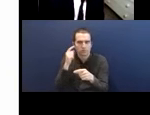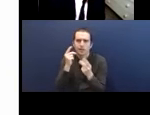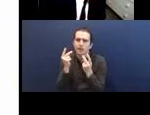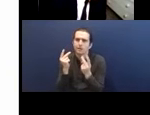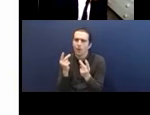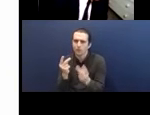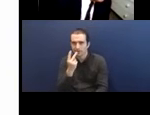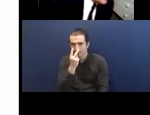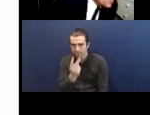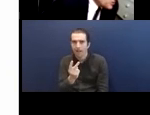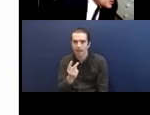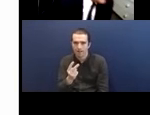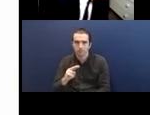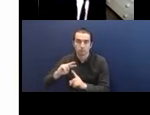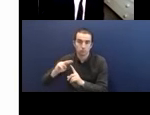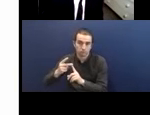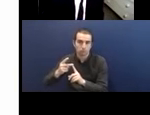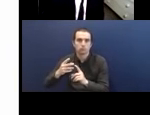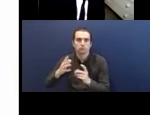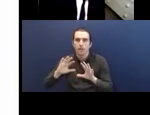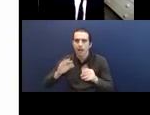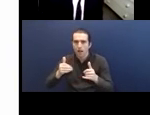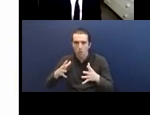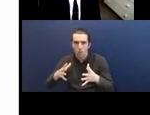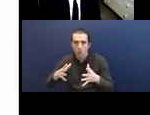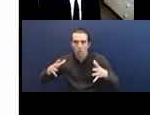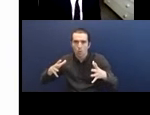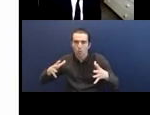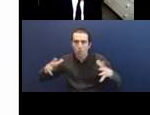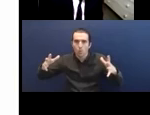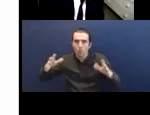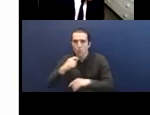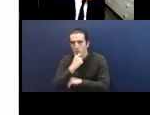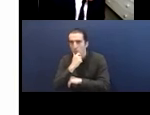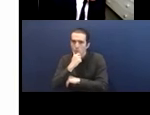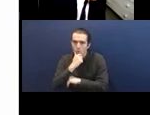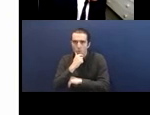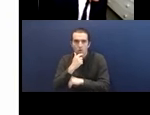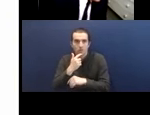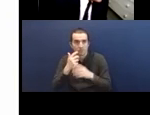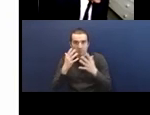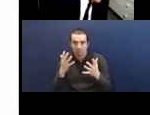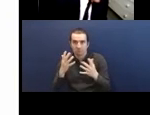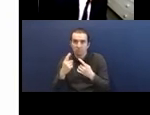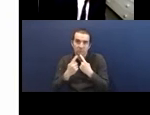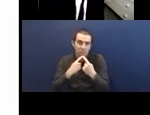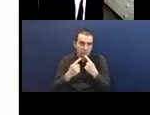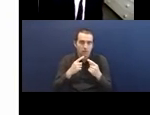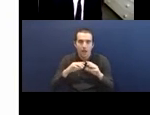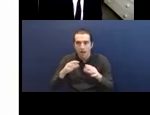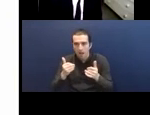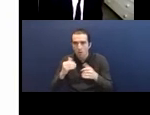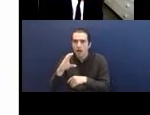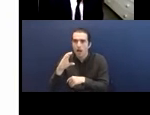outreach worker, probably from community-based rehabilitation, going around visiting homes in the catchment of the school and saying, why aren't these children